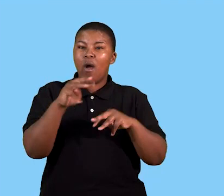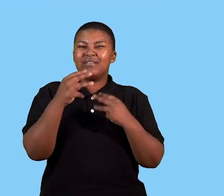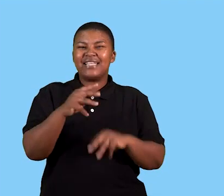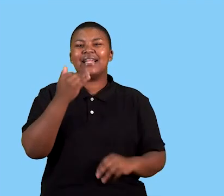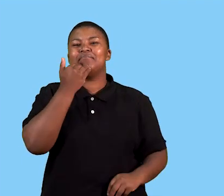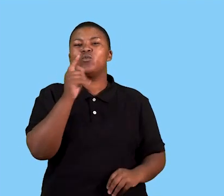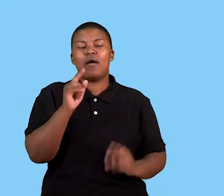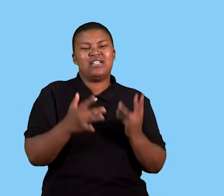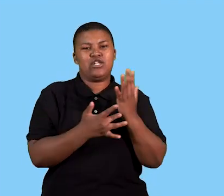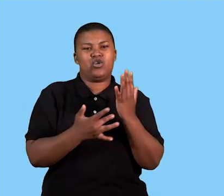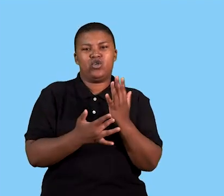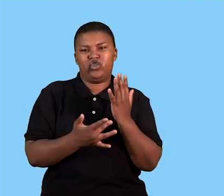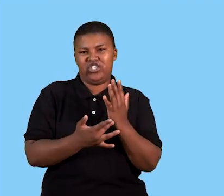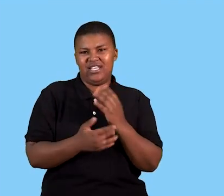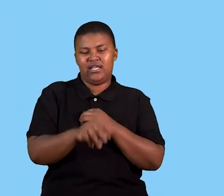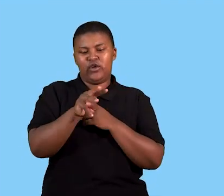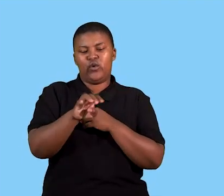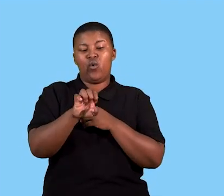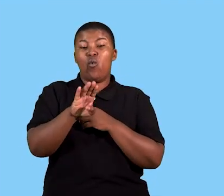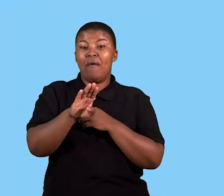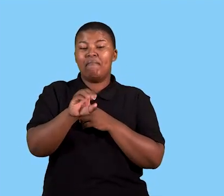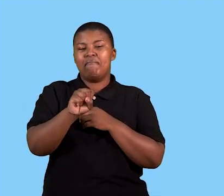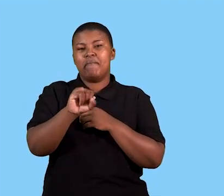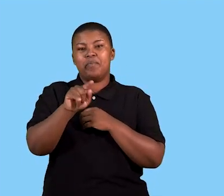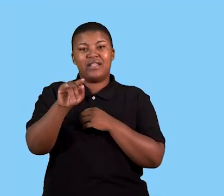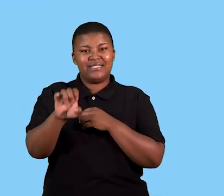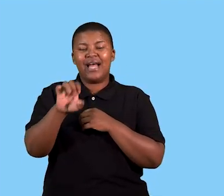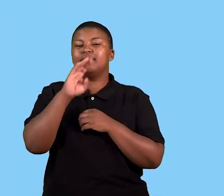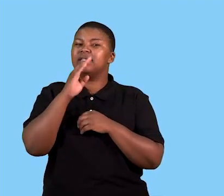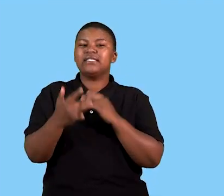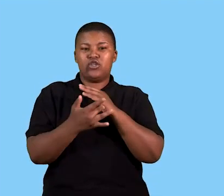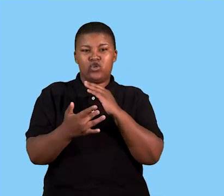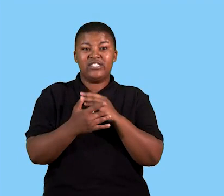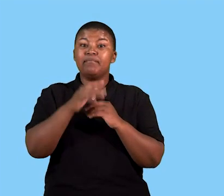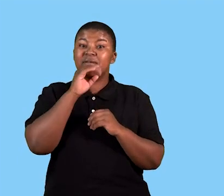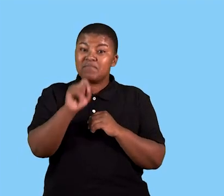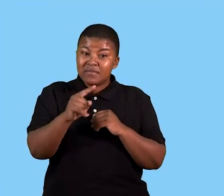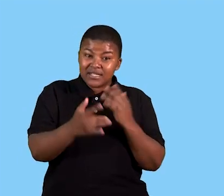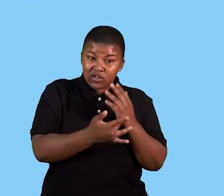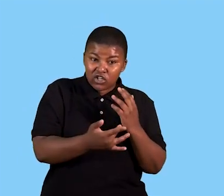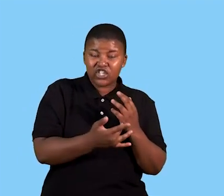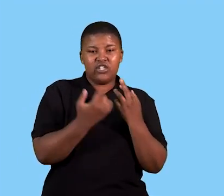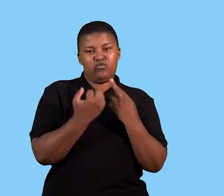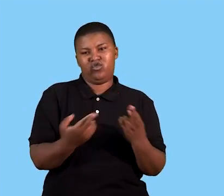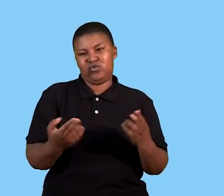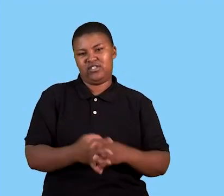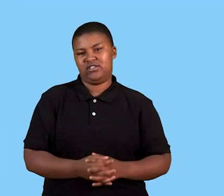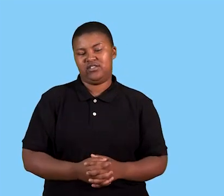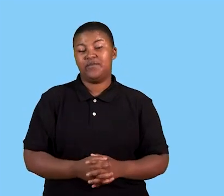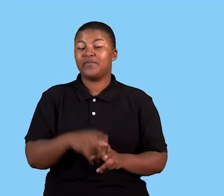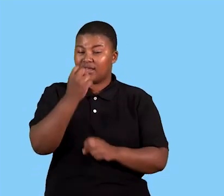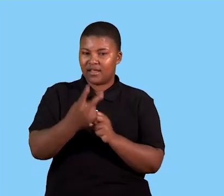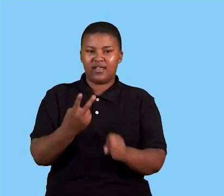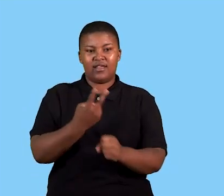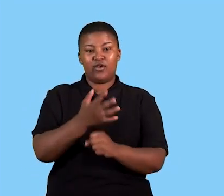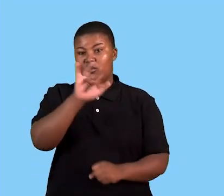to technology. So it's our technological resources.